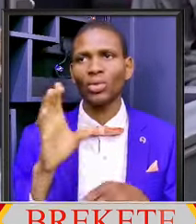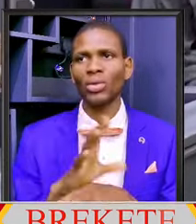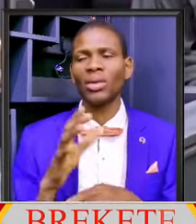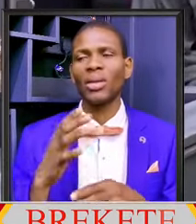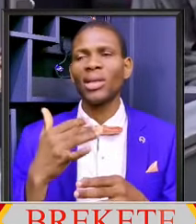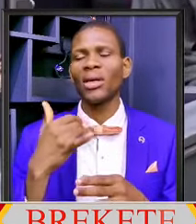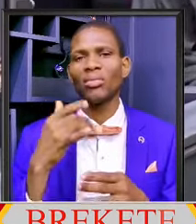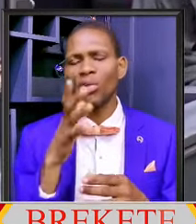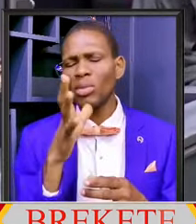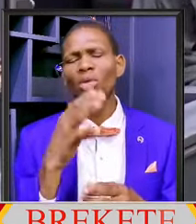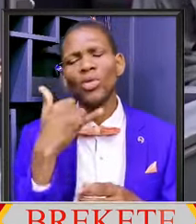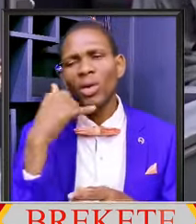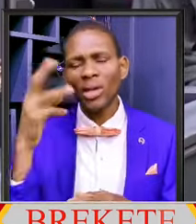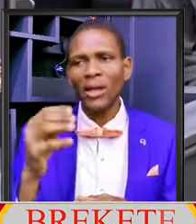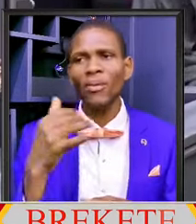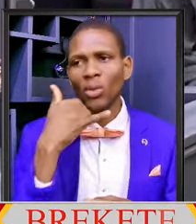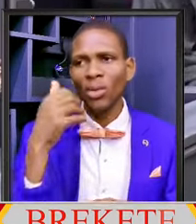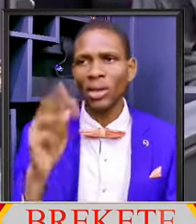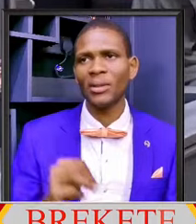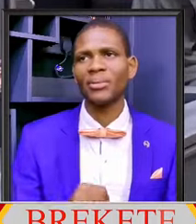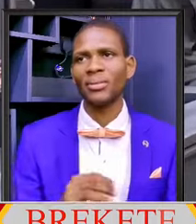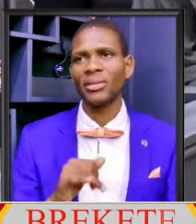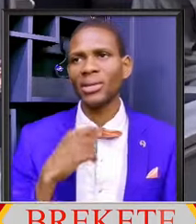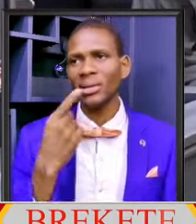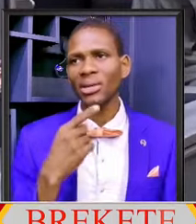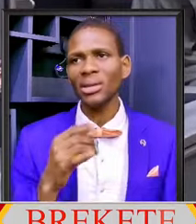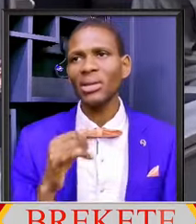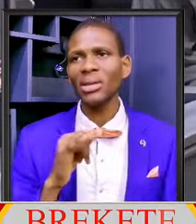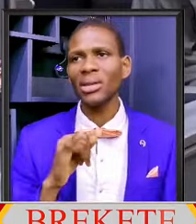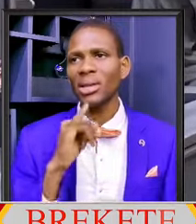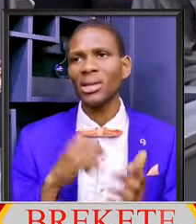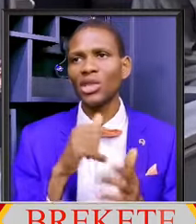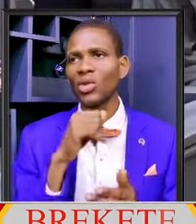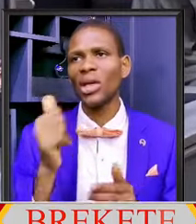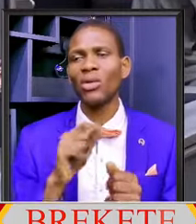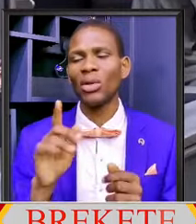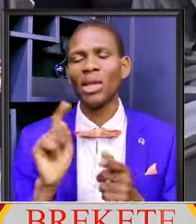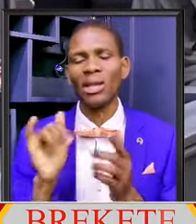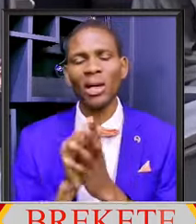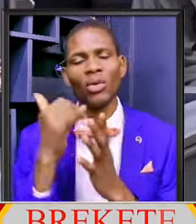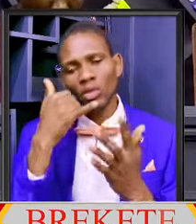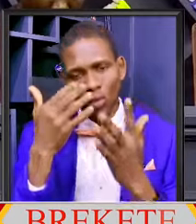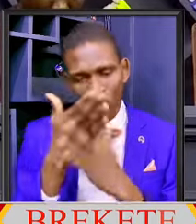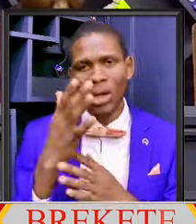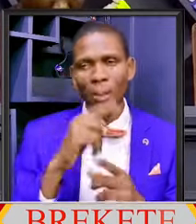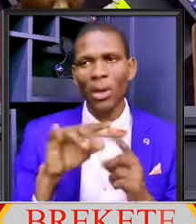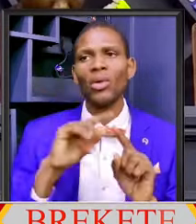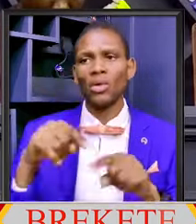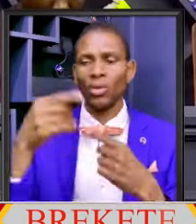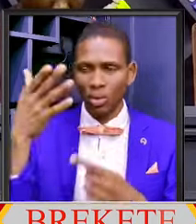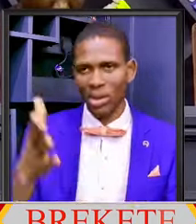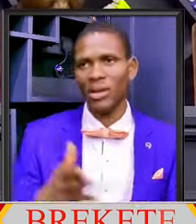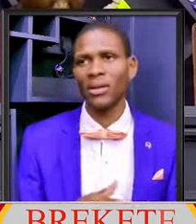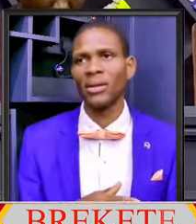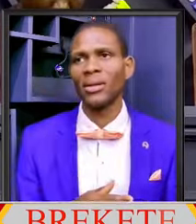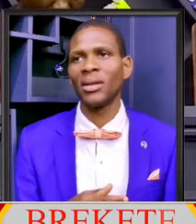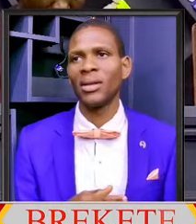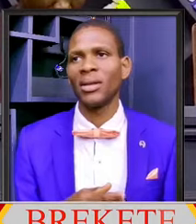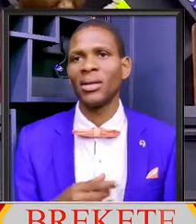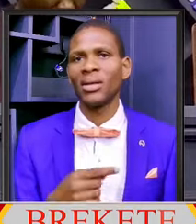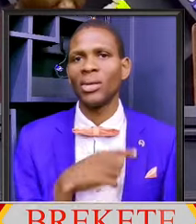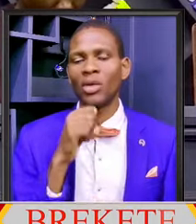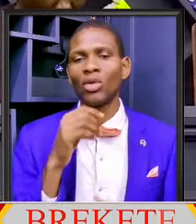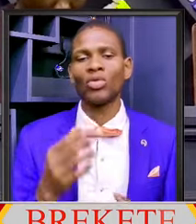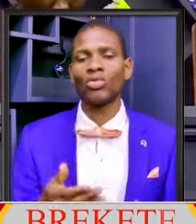Mommy, call them now. Mommy, call them now. I said, it's not everybody that will get to, but I will go there. We are